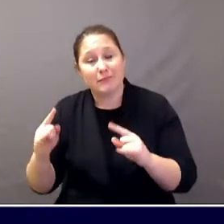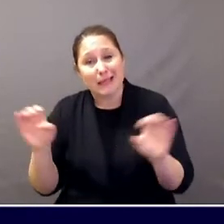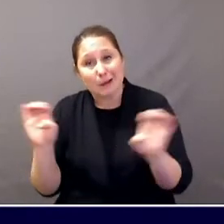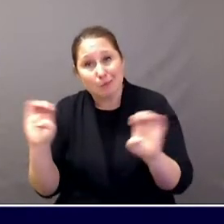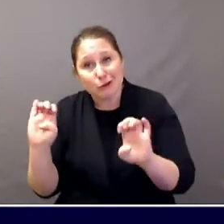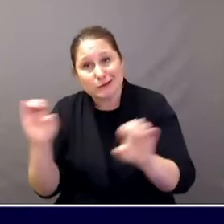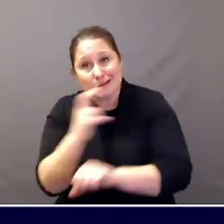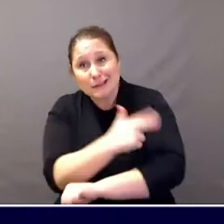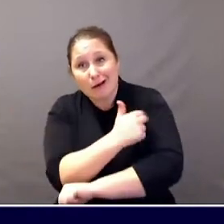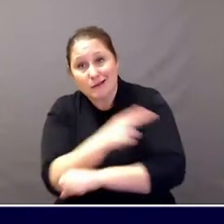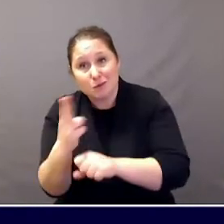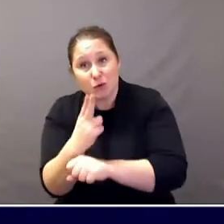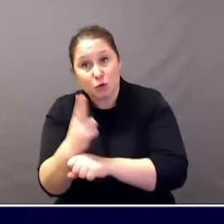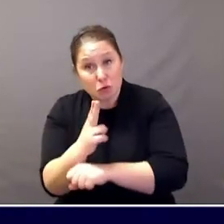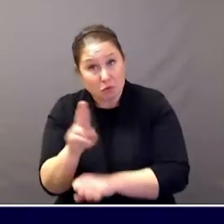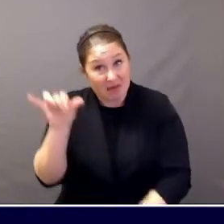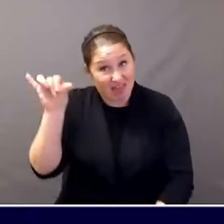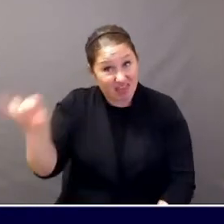purpose?